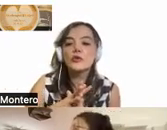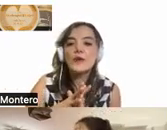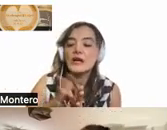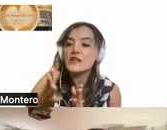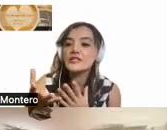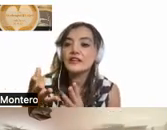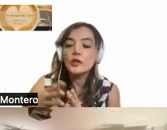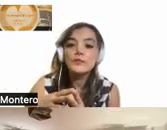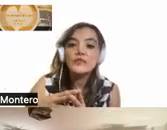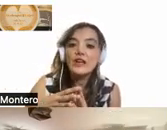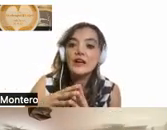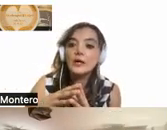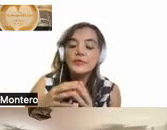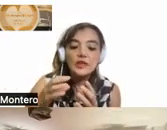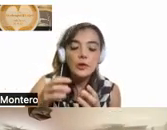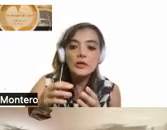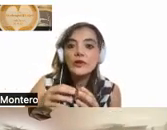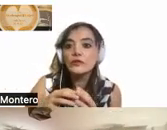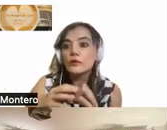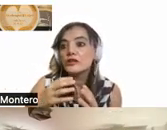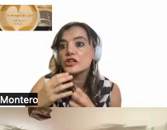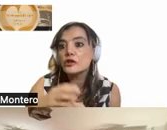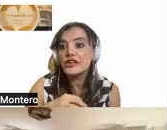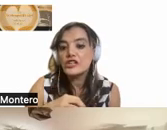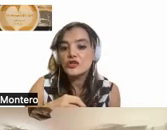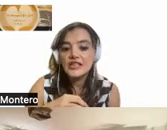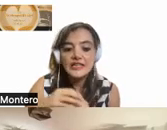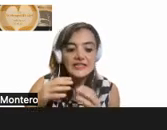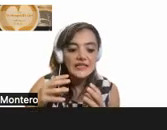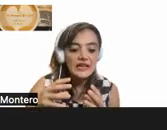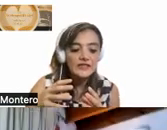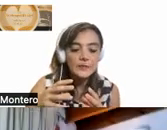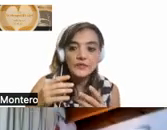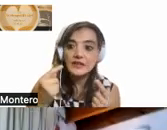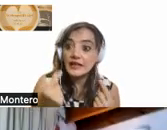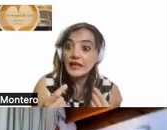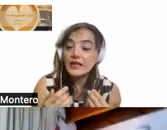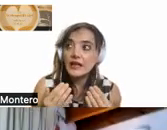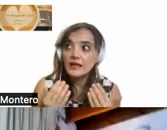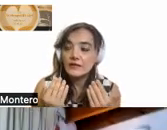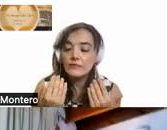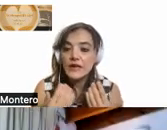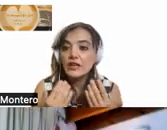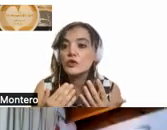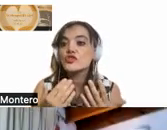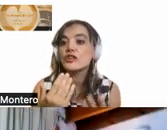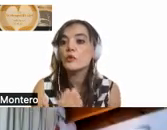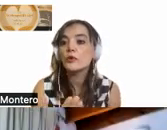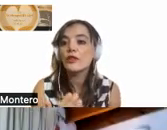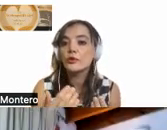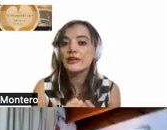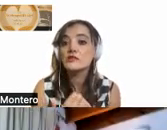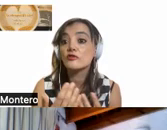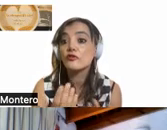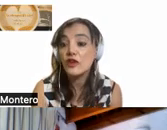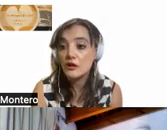And so as I was telling you, the problem with neurological connections is that they make you see the